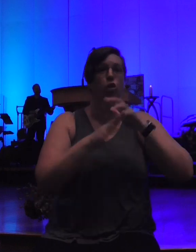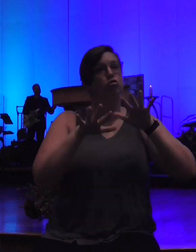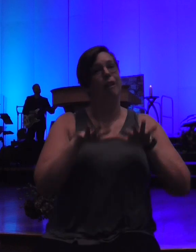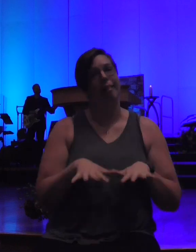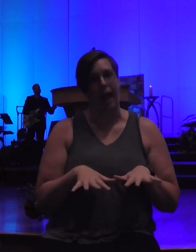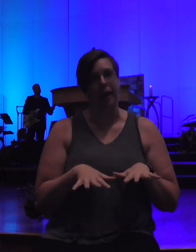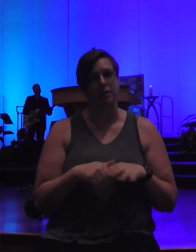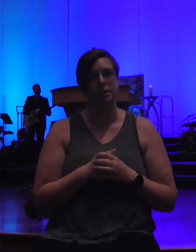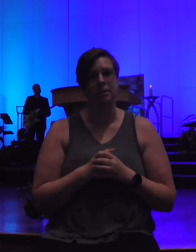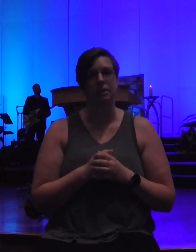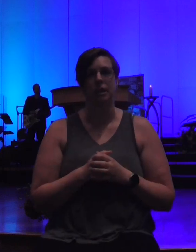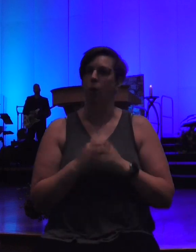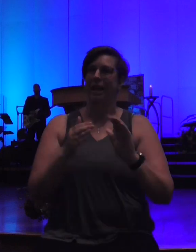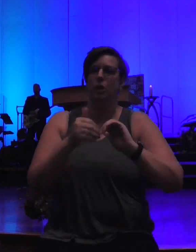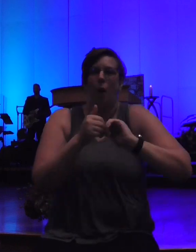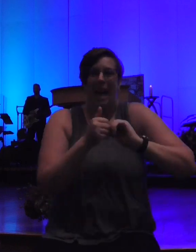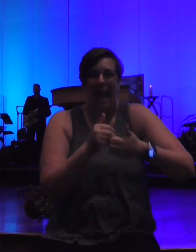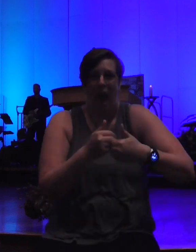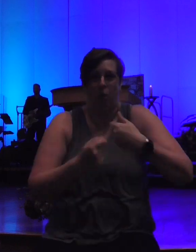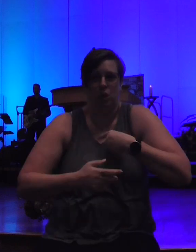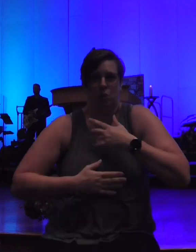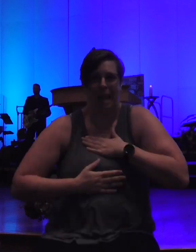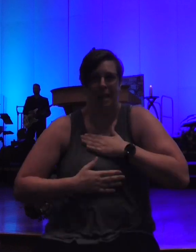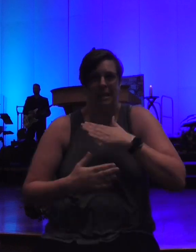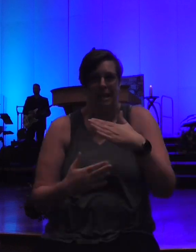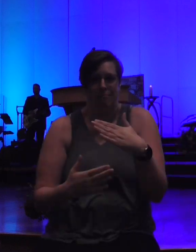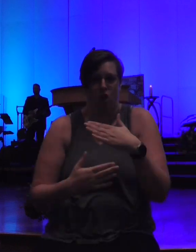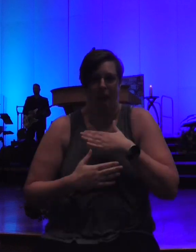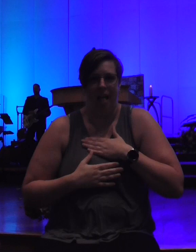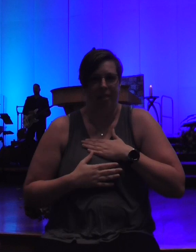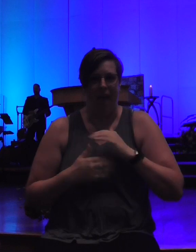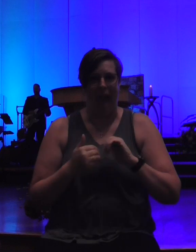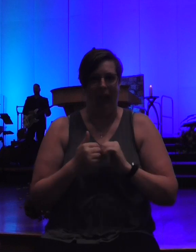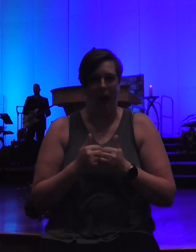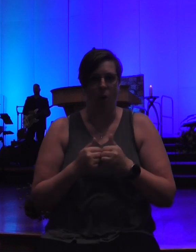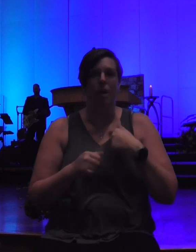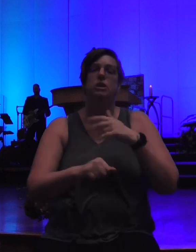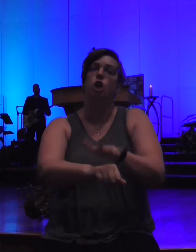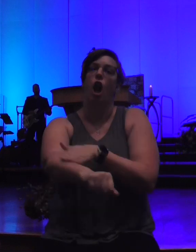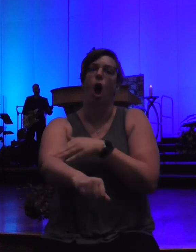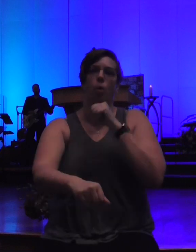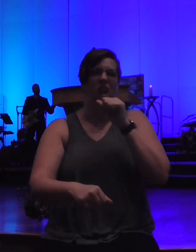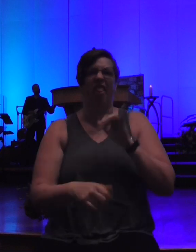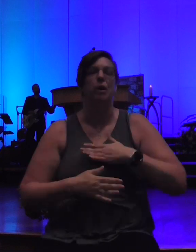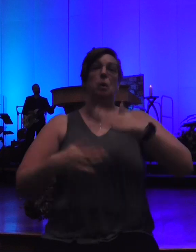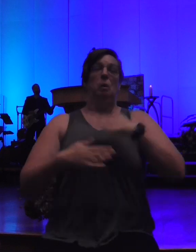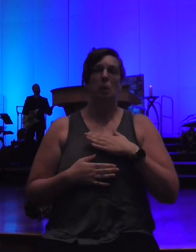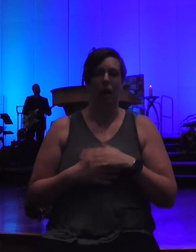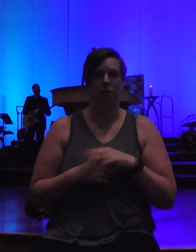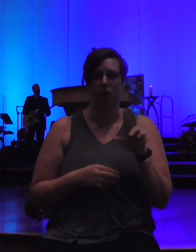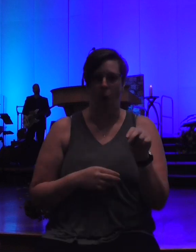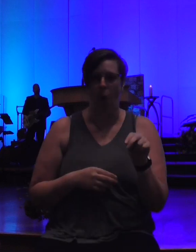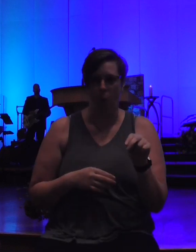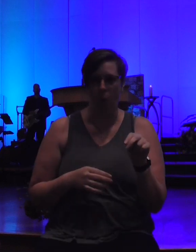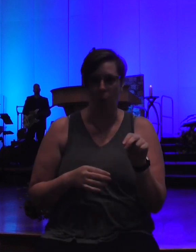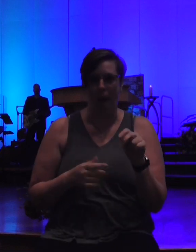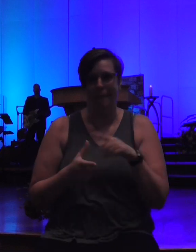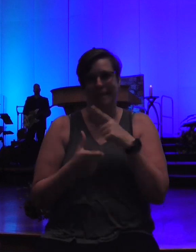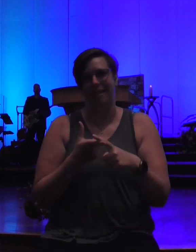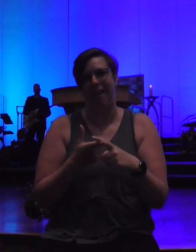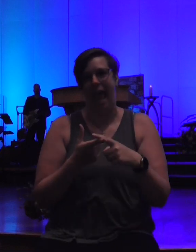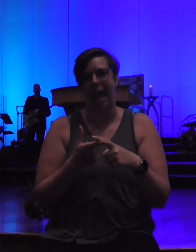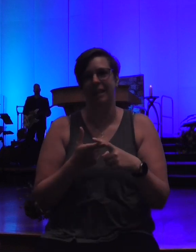from that. Okay, how do you take a deep breath? Usually slow, not like... Yeah. Okay. Because then you're